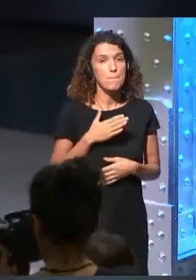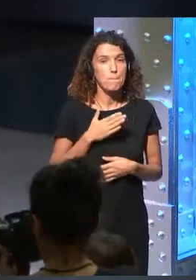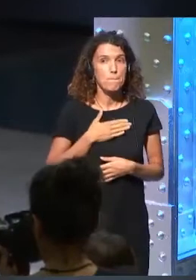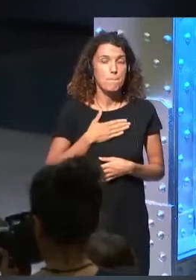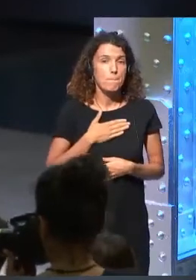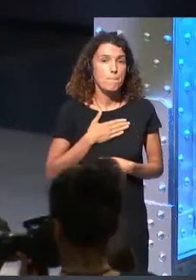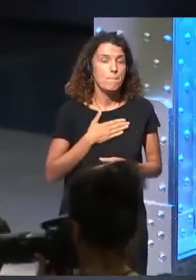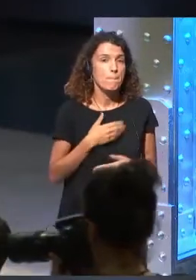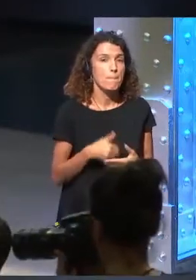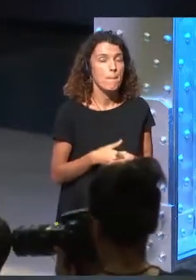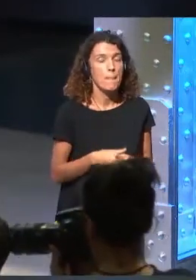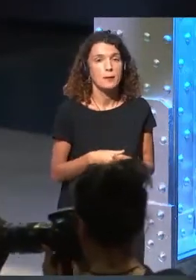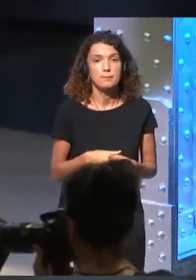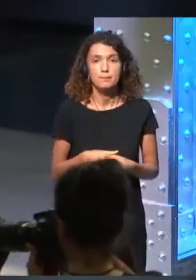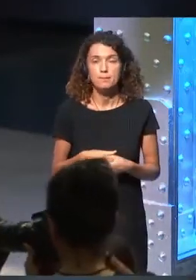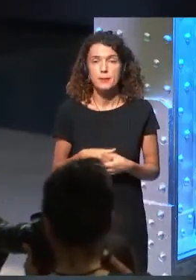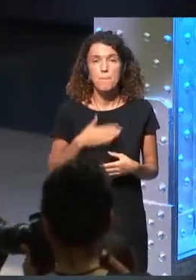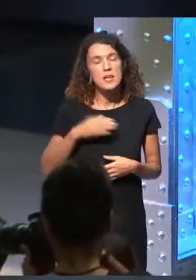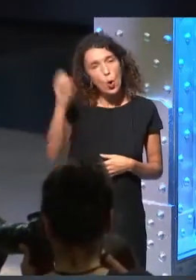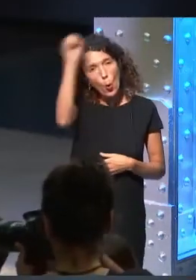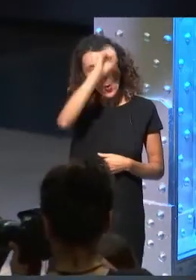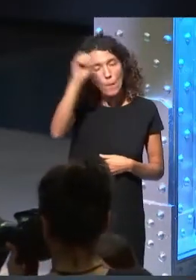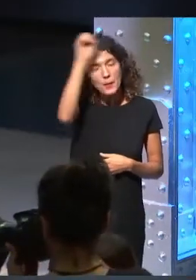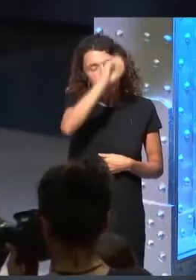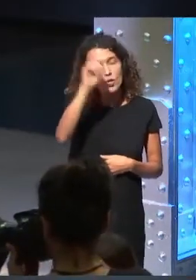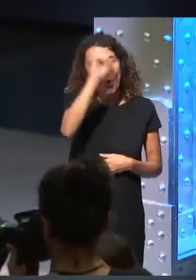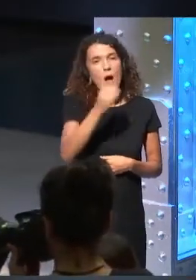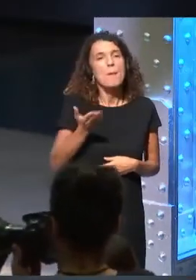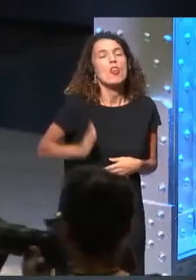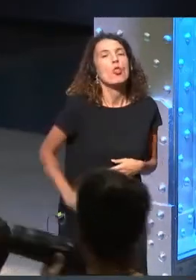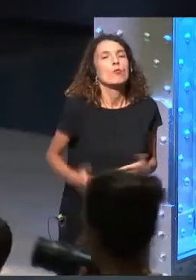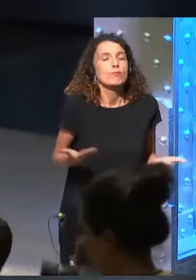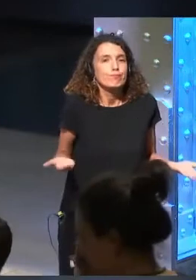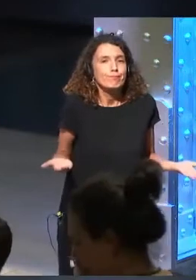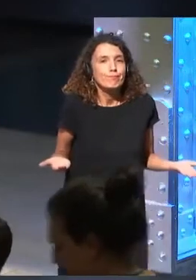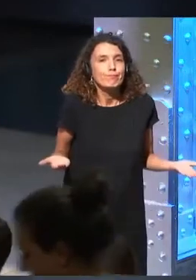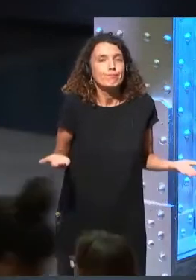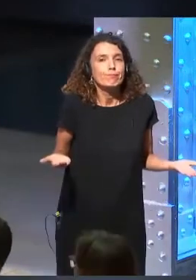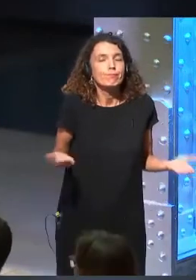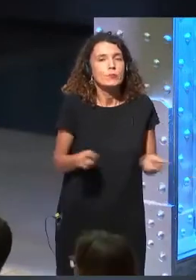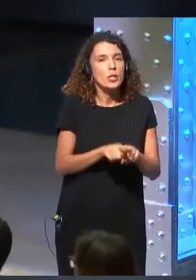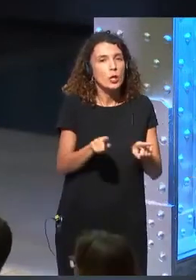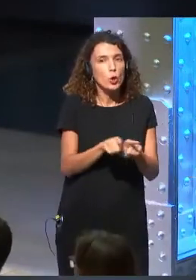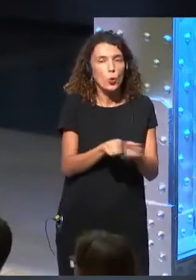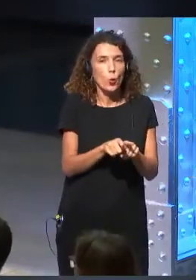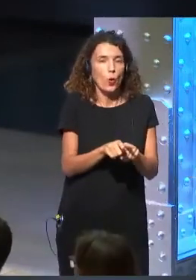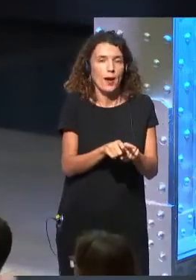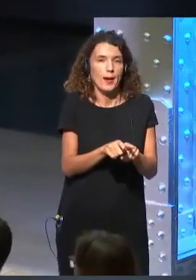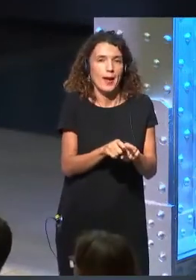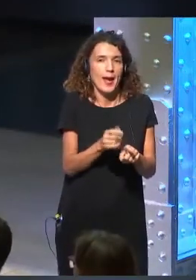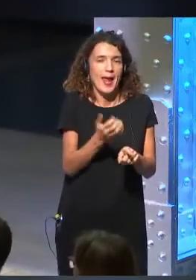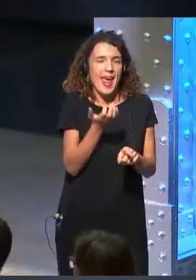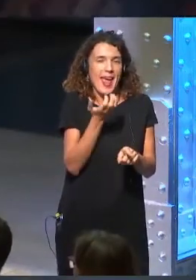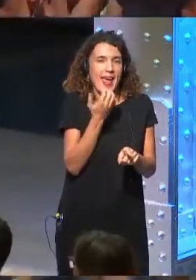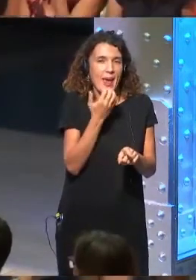my standard reading of the Amazons would be that they are the absolute classic counterexample